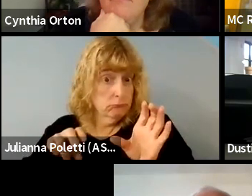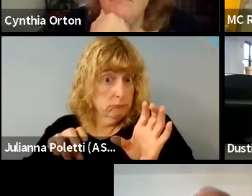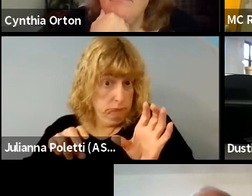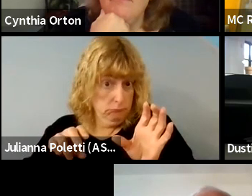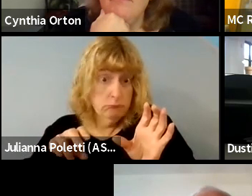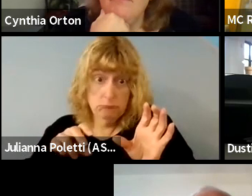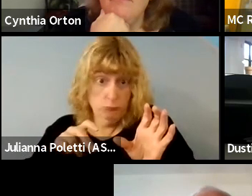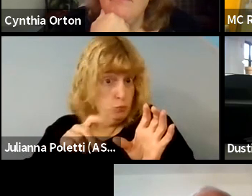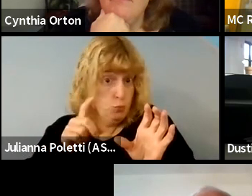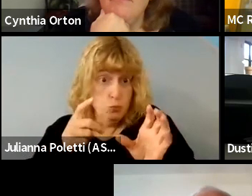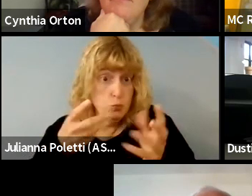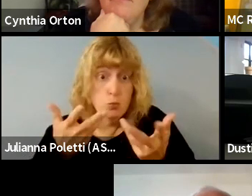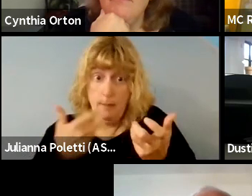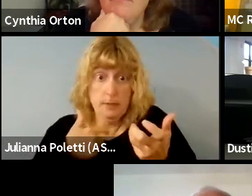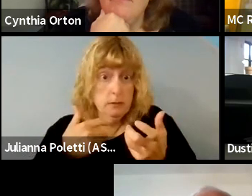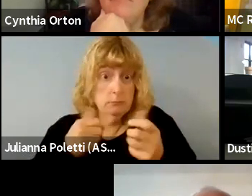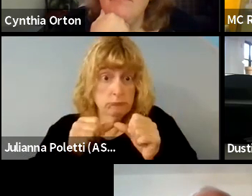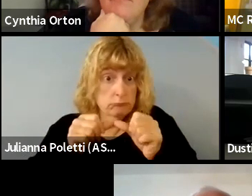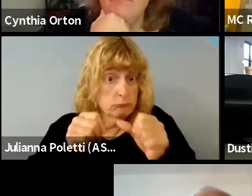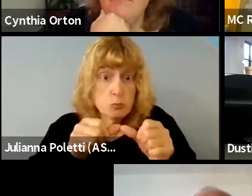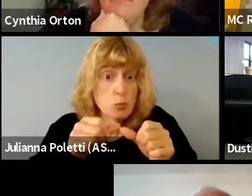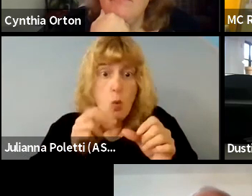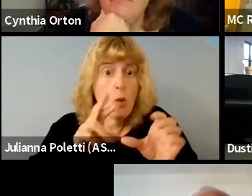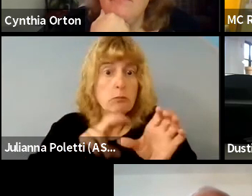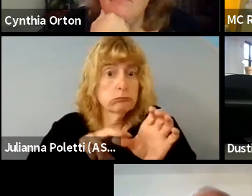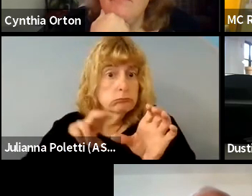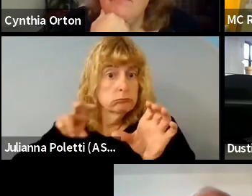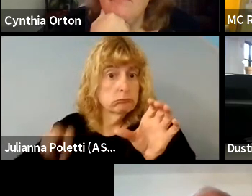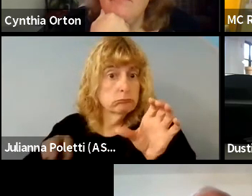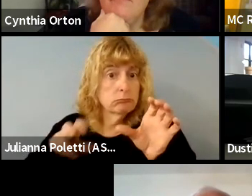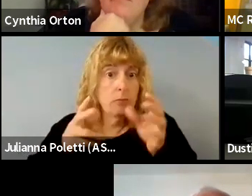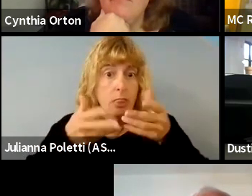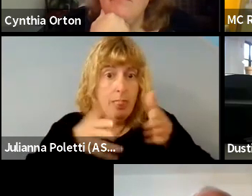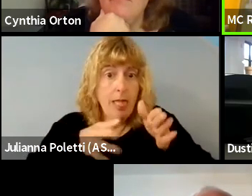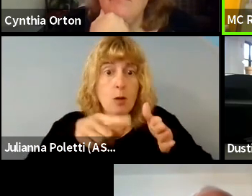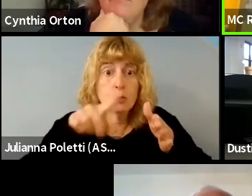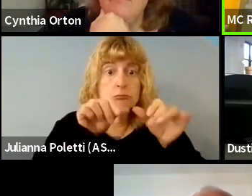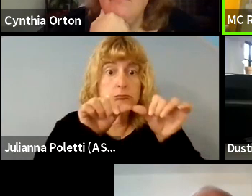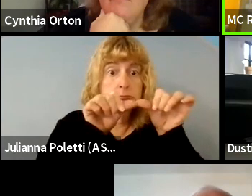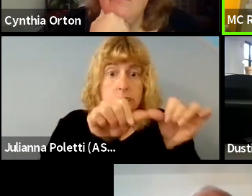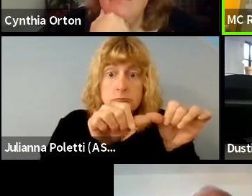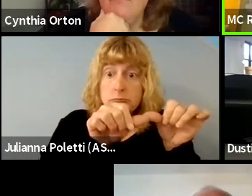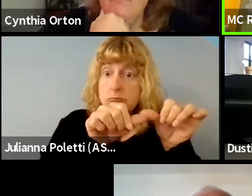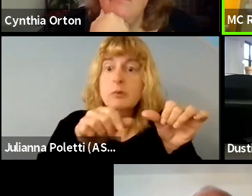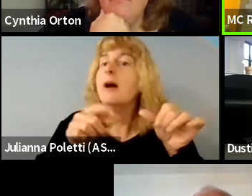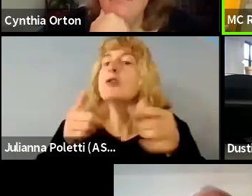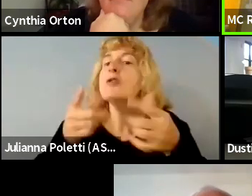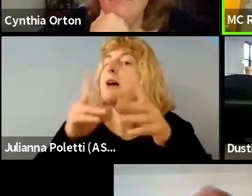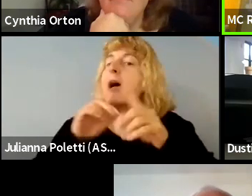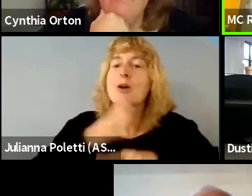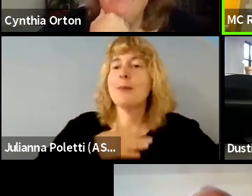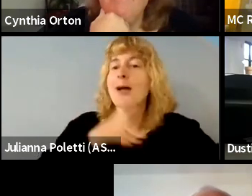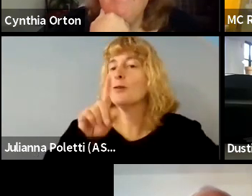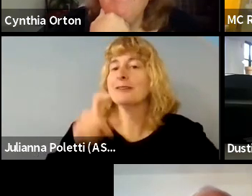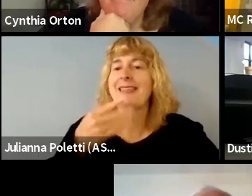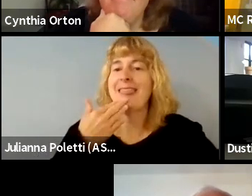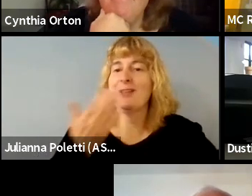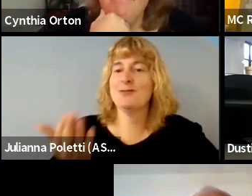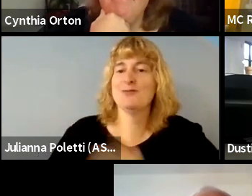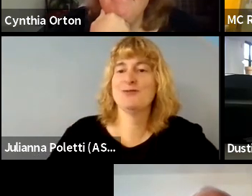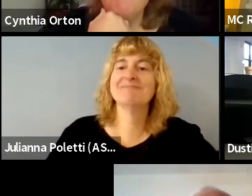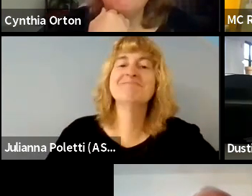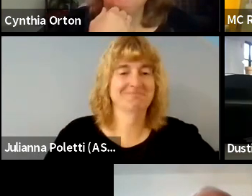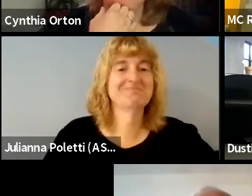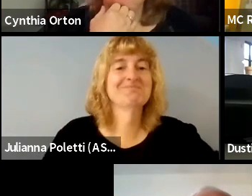Did you need me to stay on for anything, or I'll leave you to your Yeah, important work? you've answered my question. Thank you. Okay, thank you,